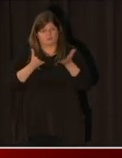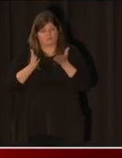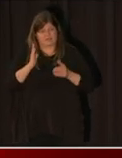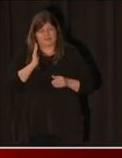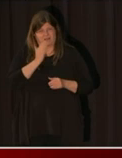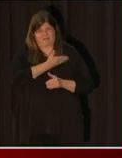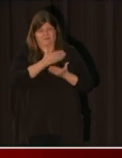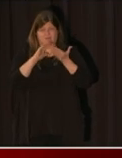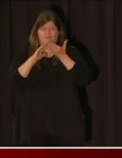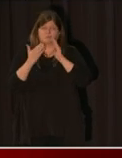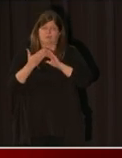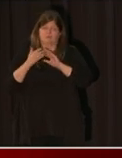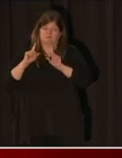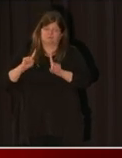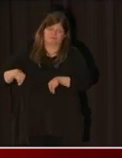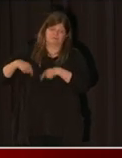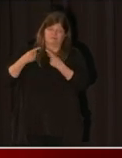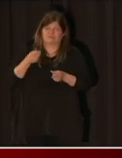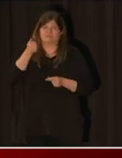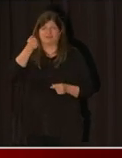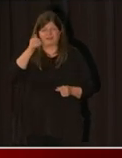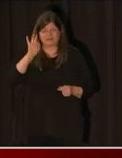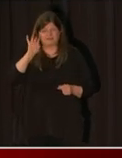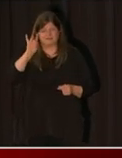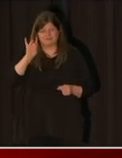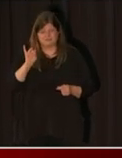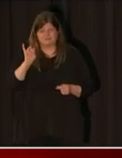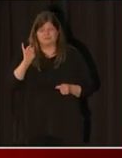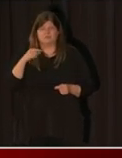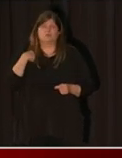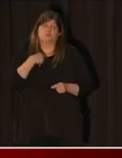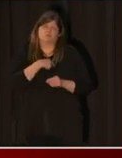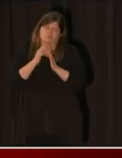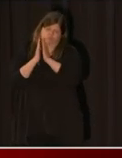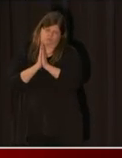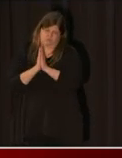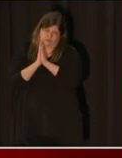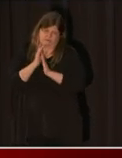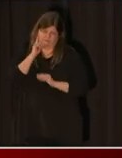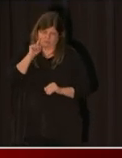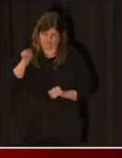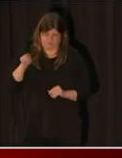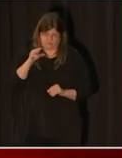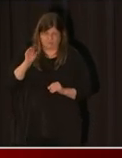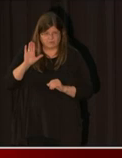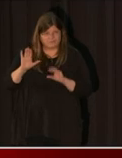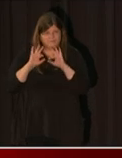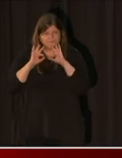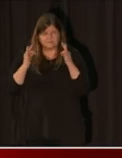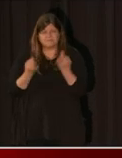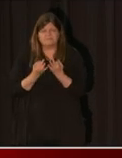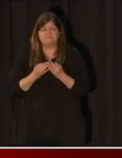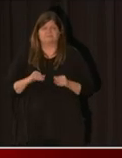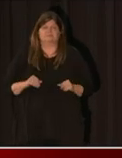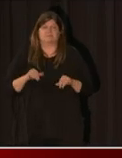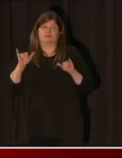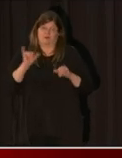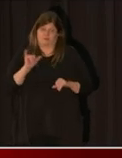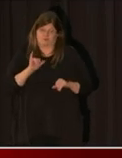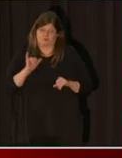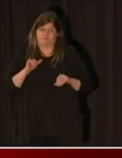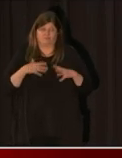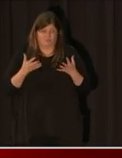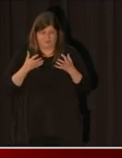shares our prayers with the council member and his family during this difficult time. I want to provide also